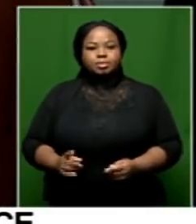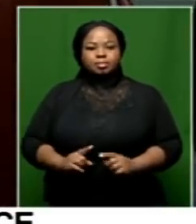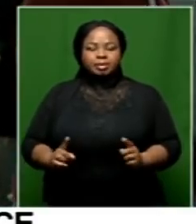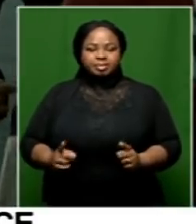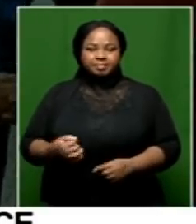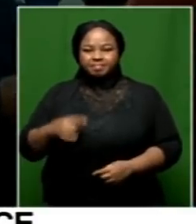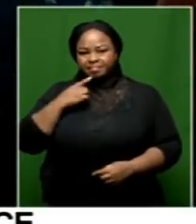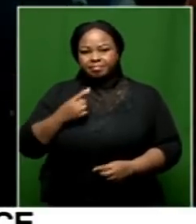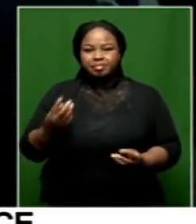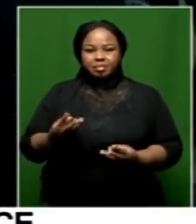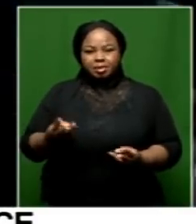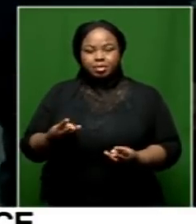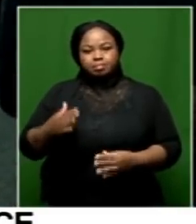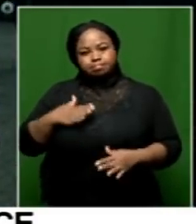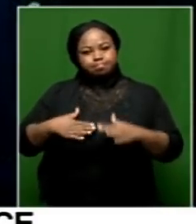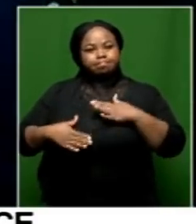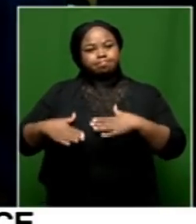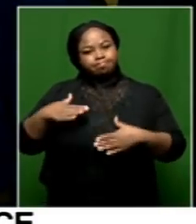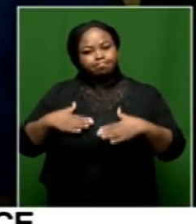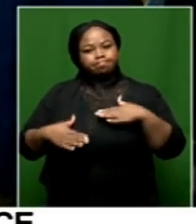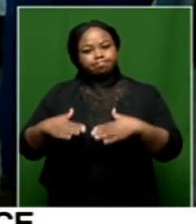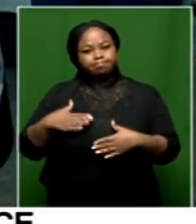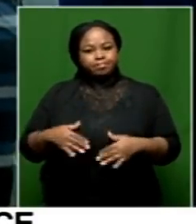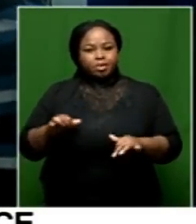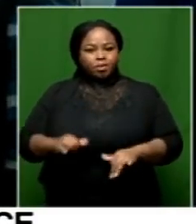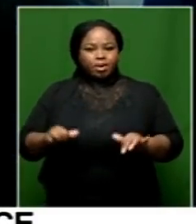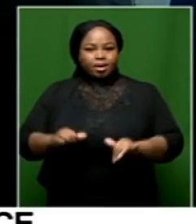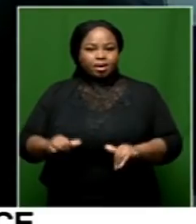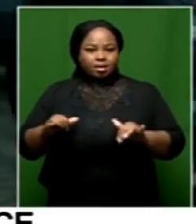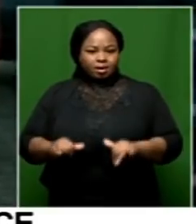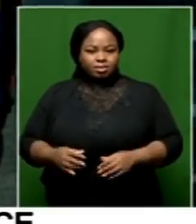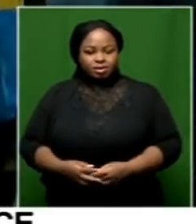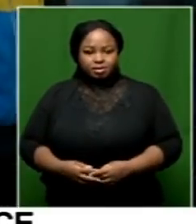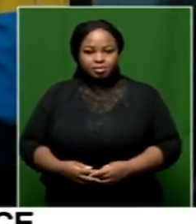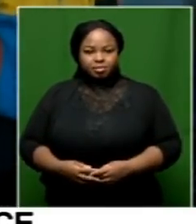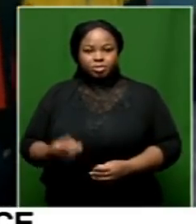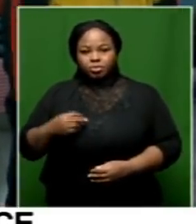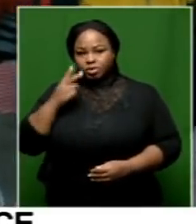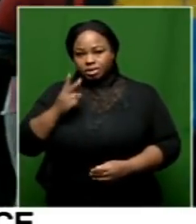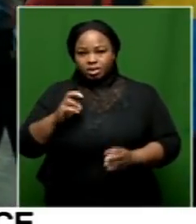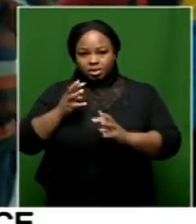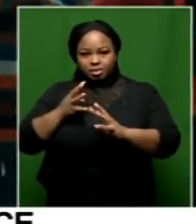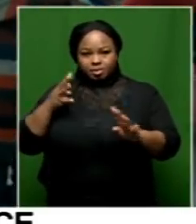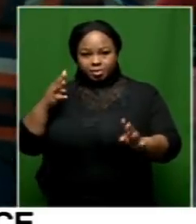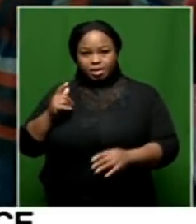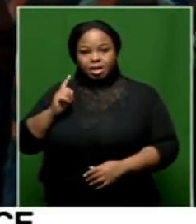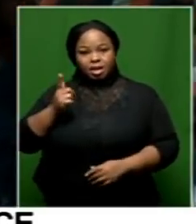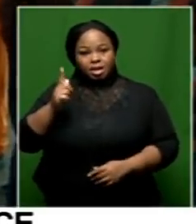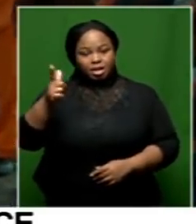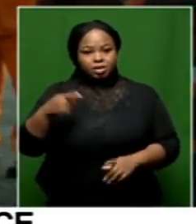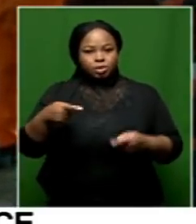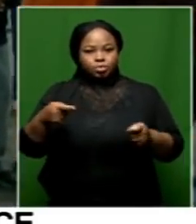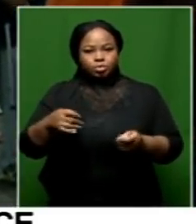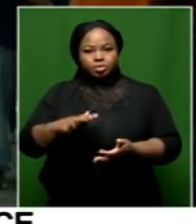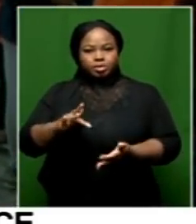I said, people are quite patient. They're waiting patiently. The queue that you will see later on at the